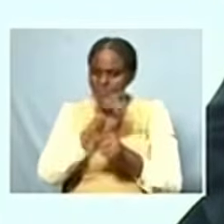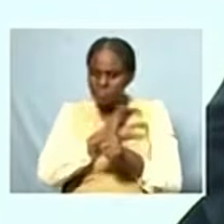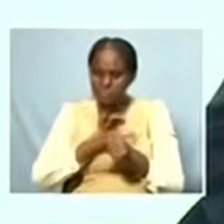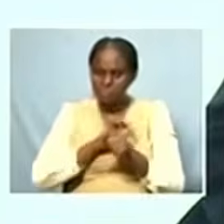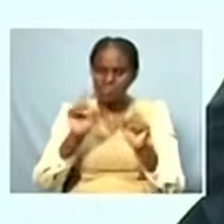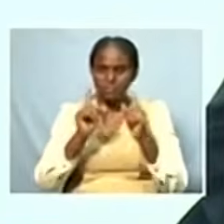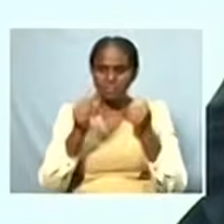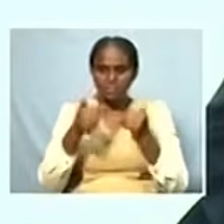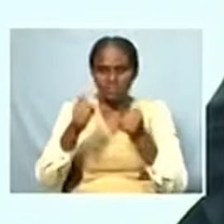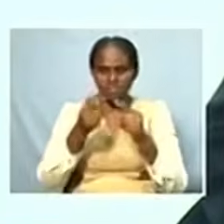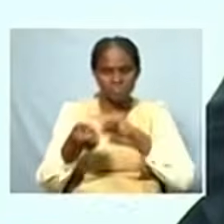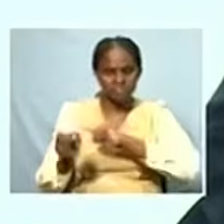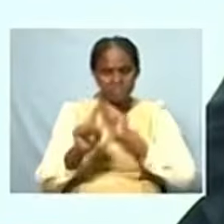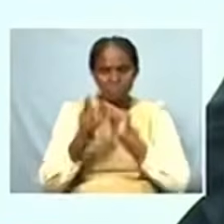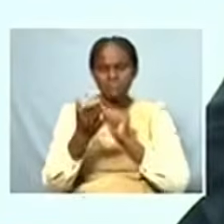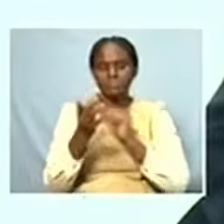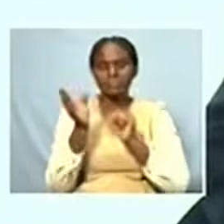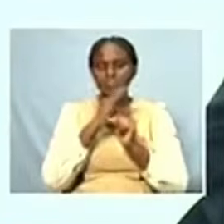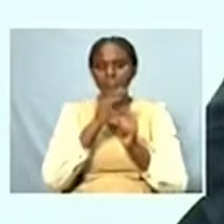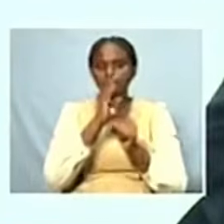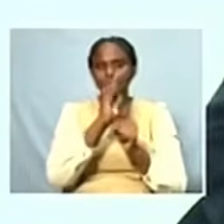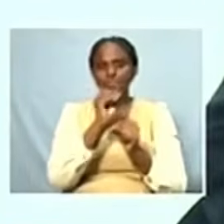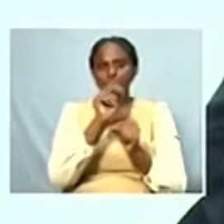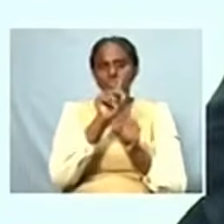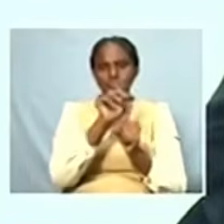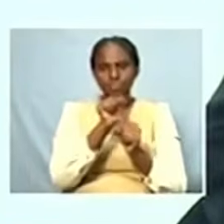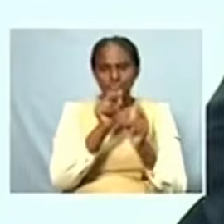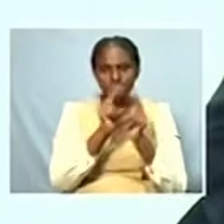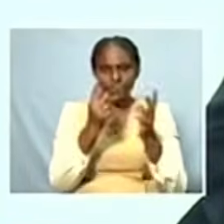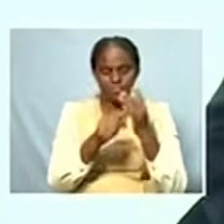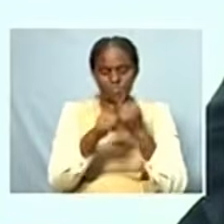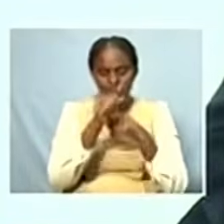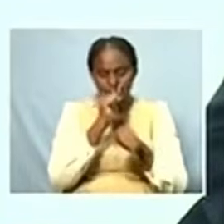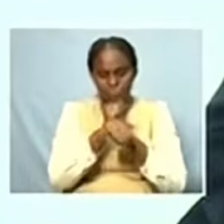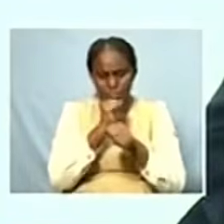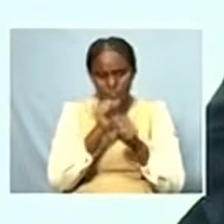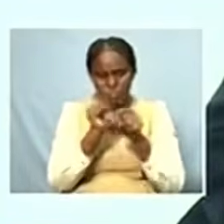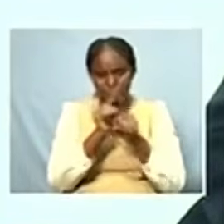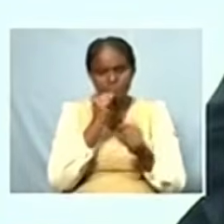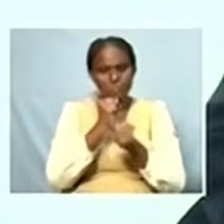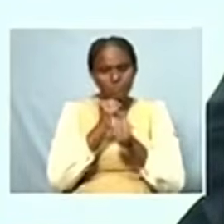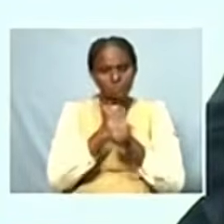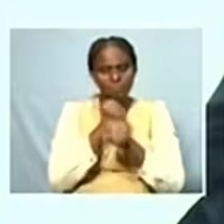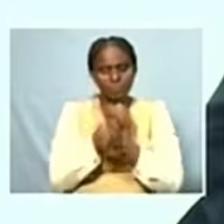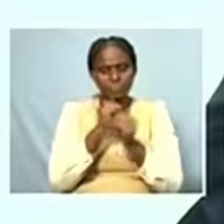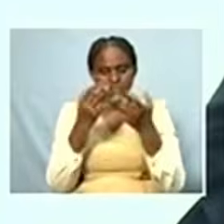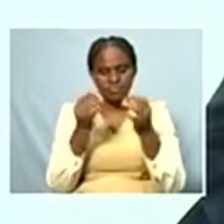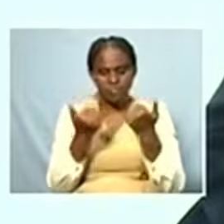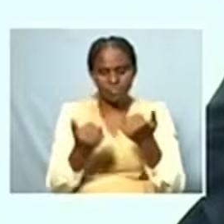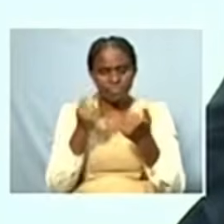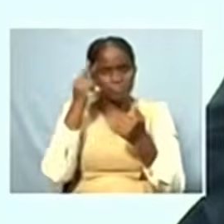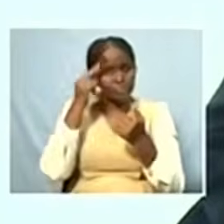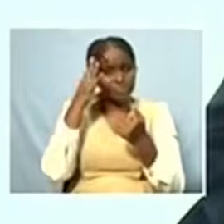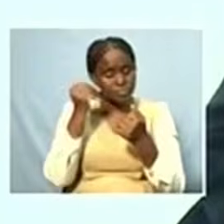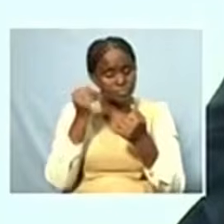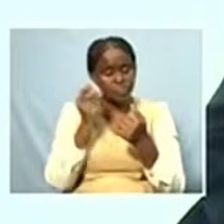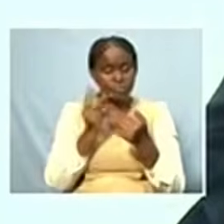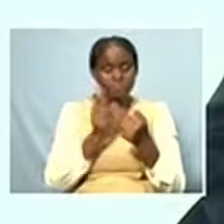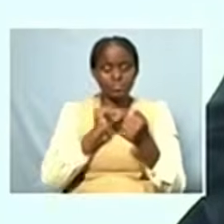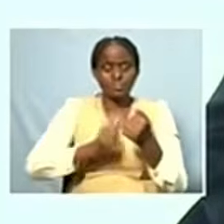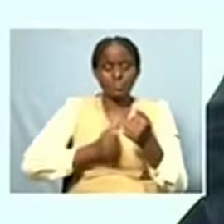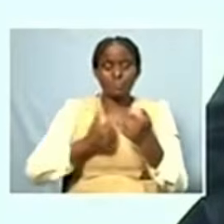they got these bonds. So that effort was made, and hence the reason that